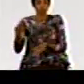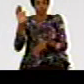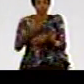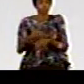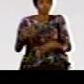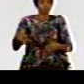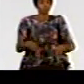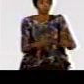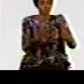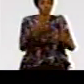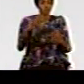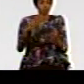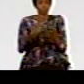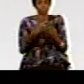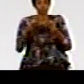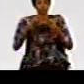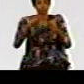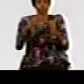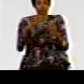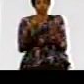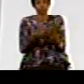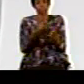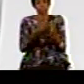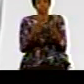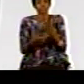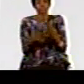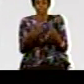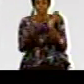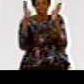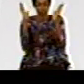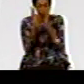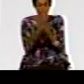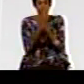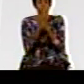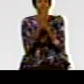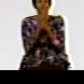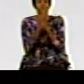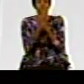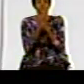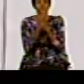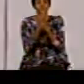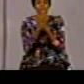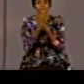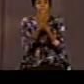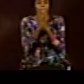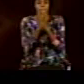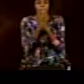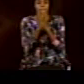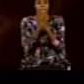the continuation of this global crusade. Let's call upon the name of the Lord.